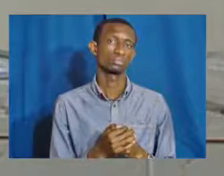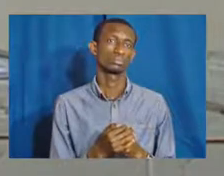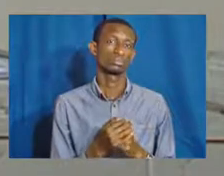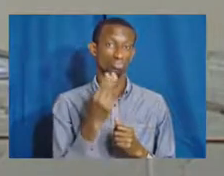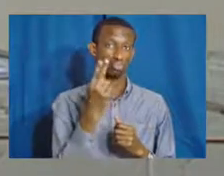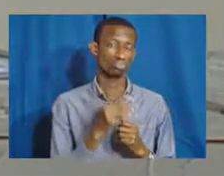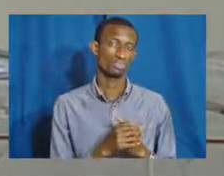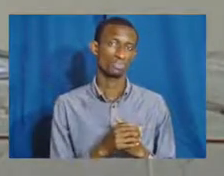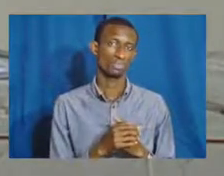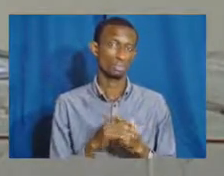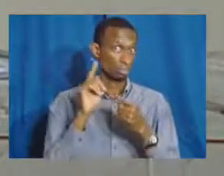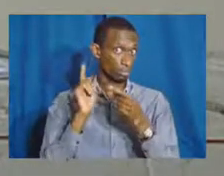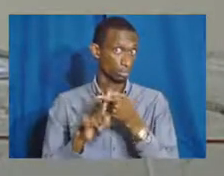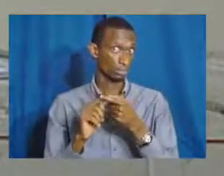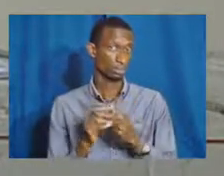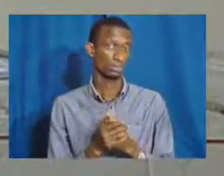plus